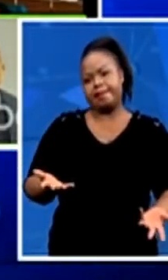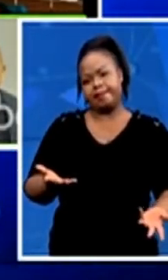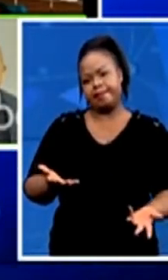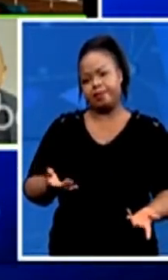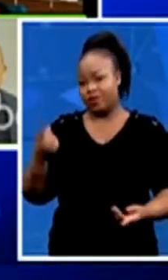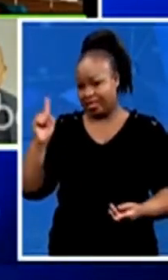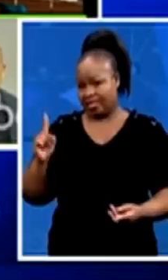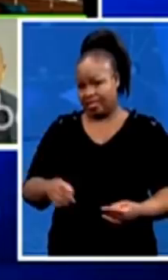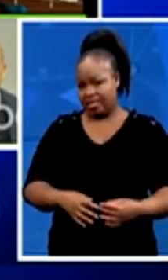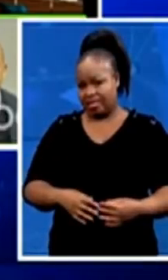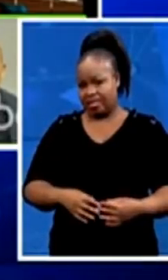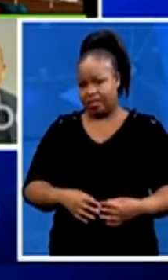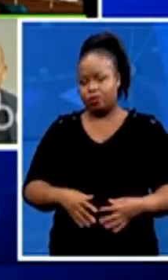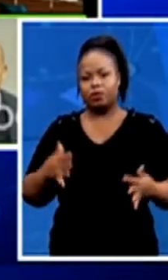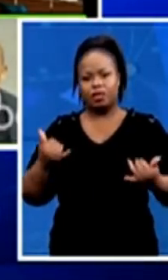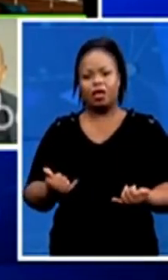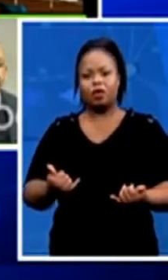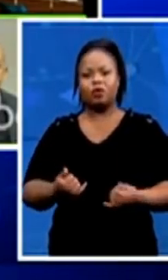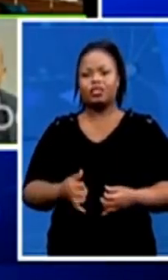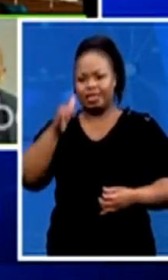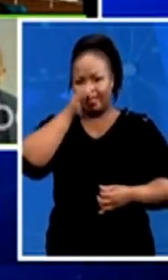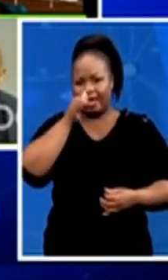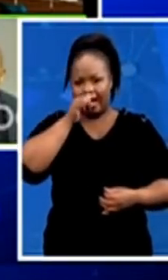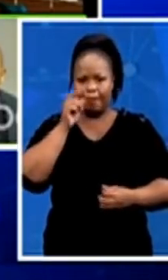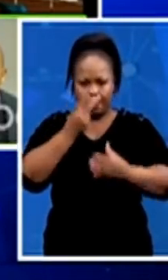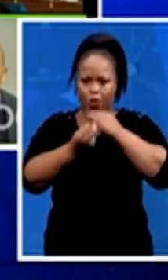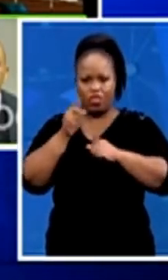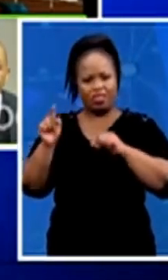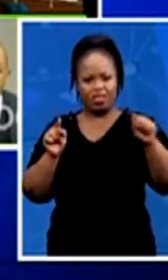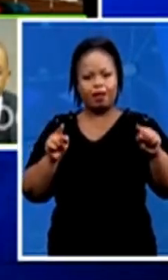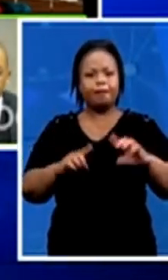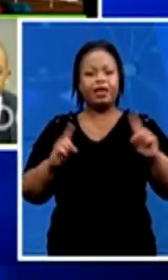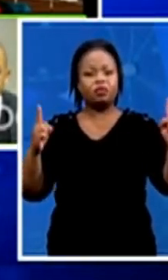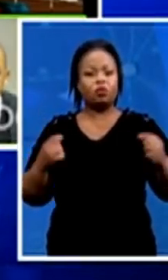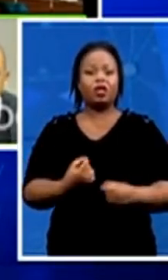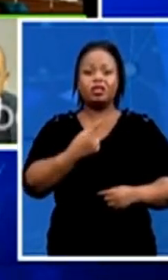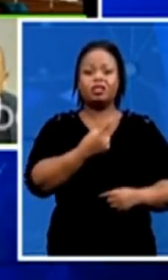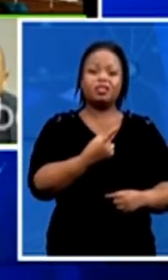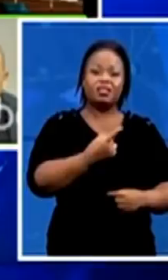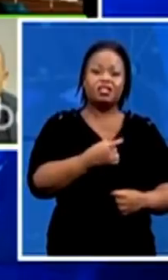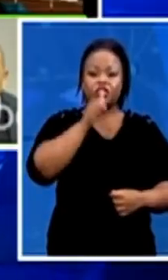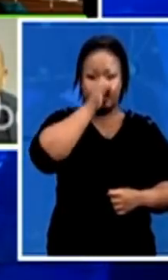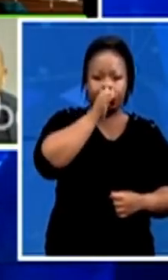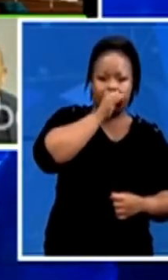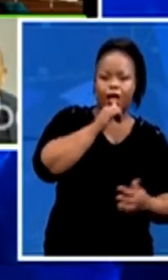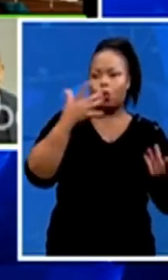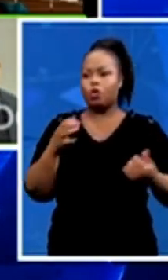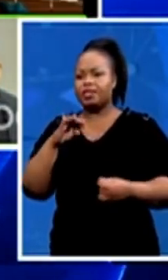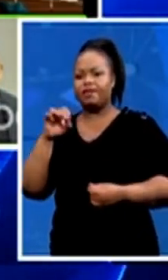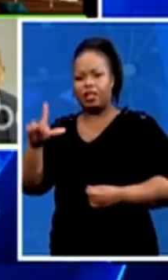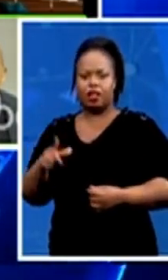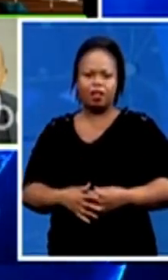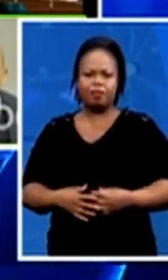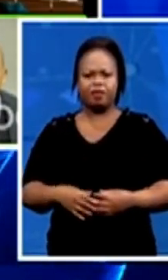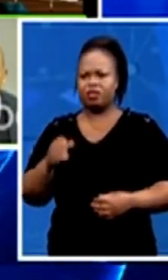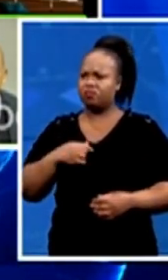two crimes. The fact that it's like if you said, I want to assert my Section 35 rights, then you say, no, but